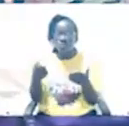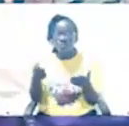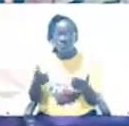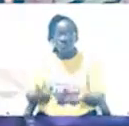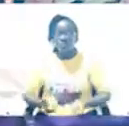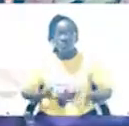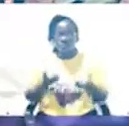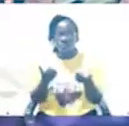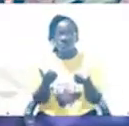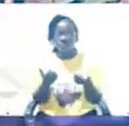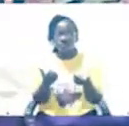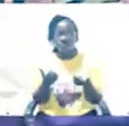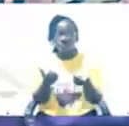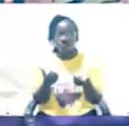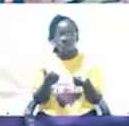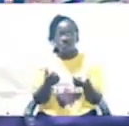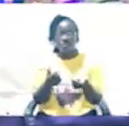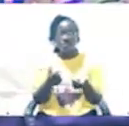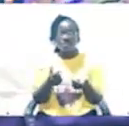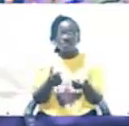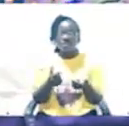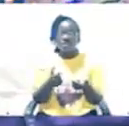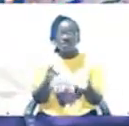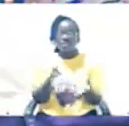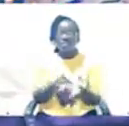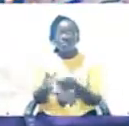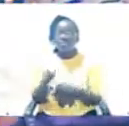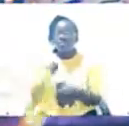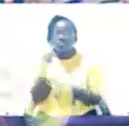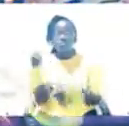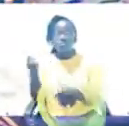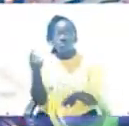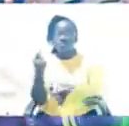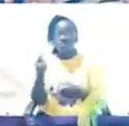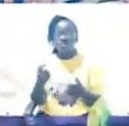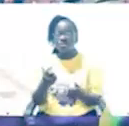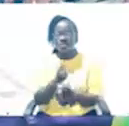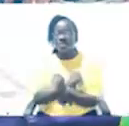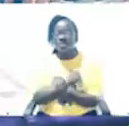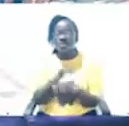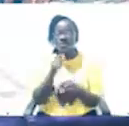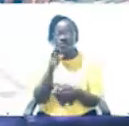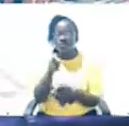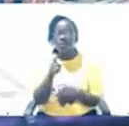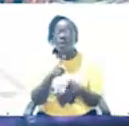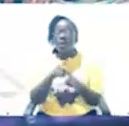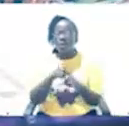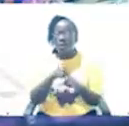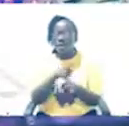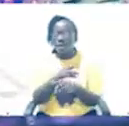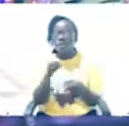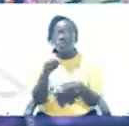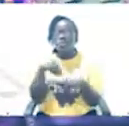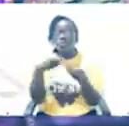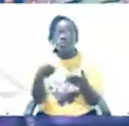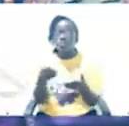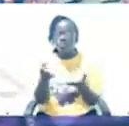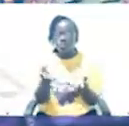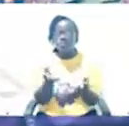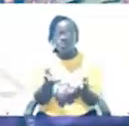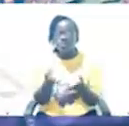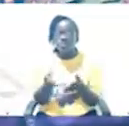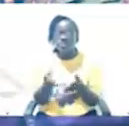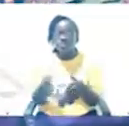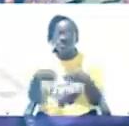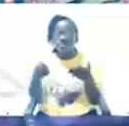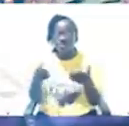my own kwa. But he does not only love you and want to give you eternal life. Now on no keke and no person my own kwa. He wants to restore you to an